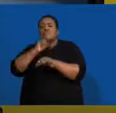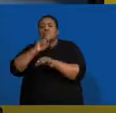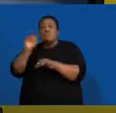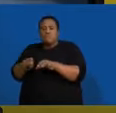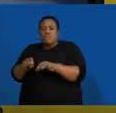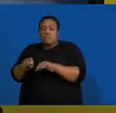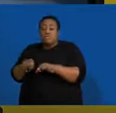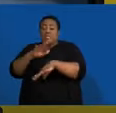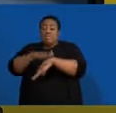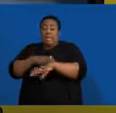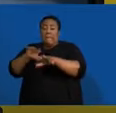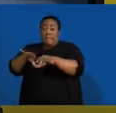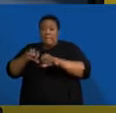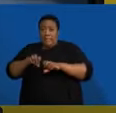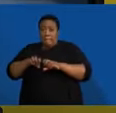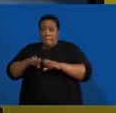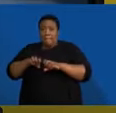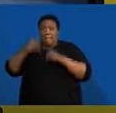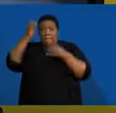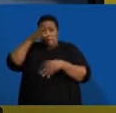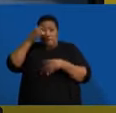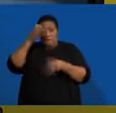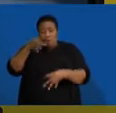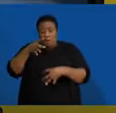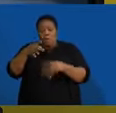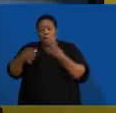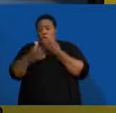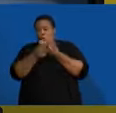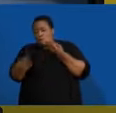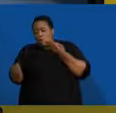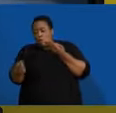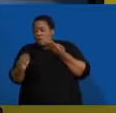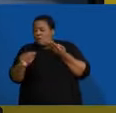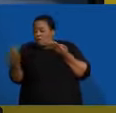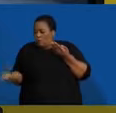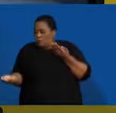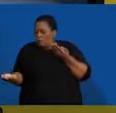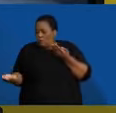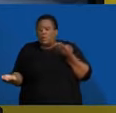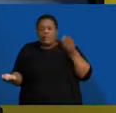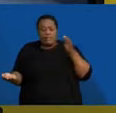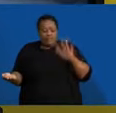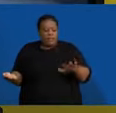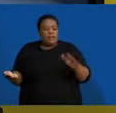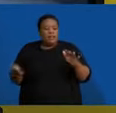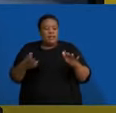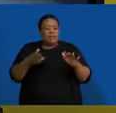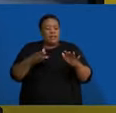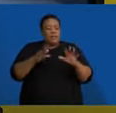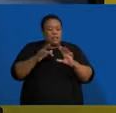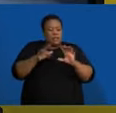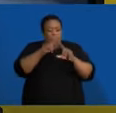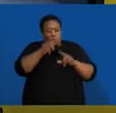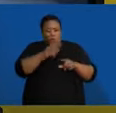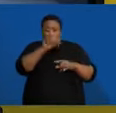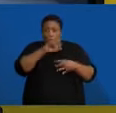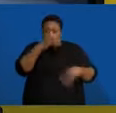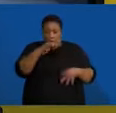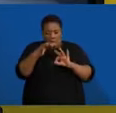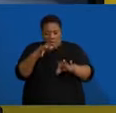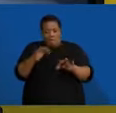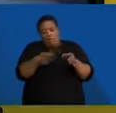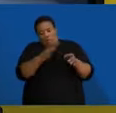the exam, detach the information sheet, put it on the side, and work with it there, because you don't want to always